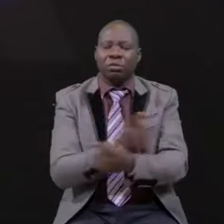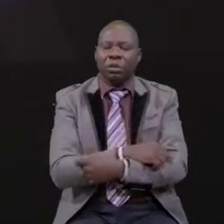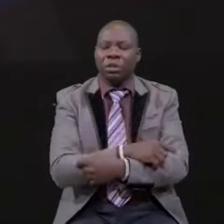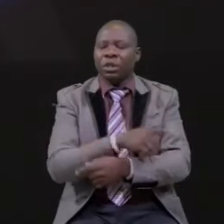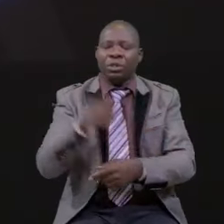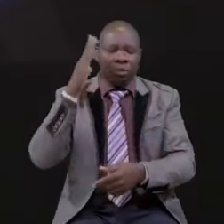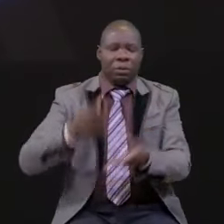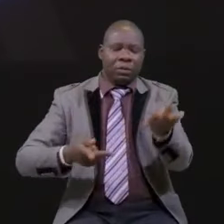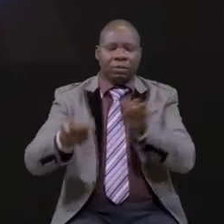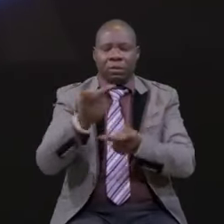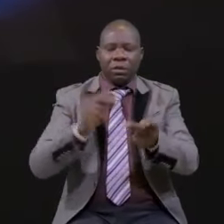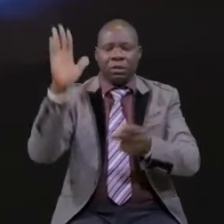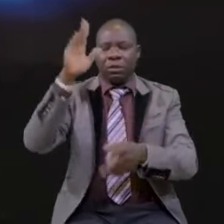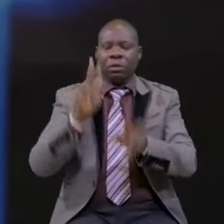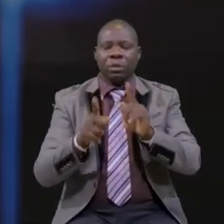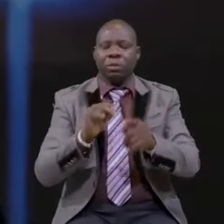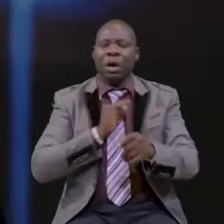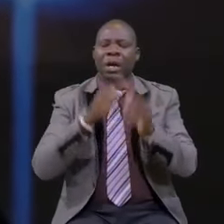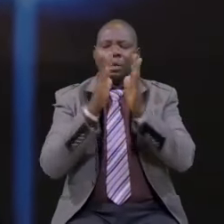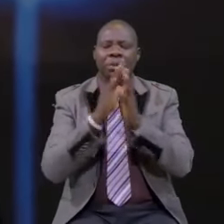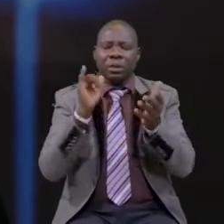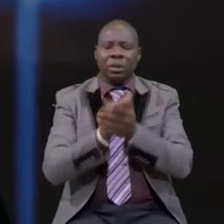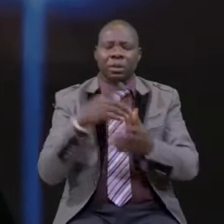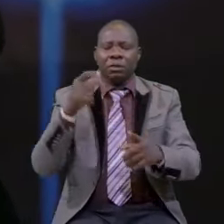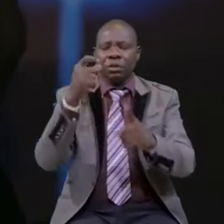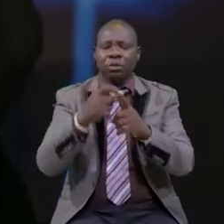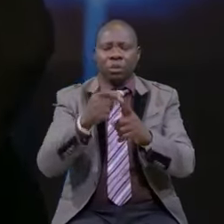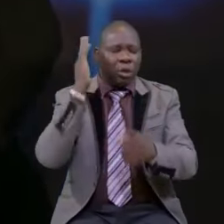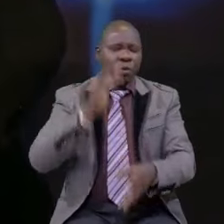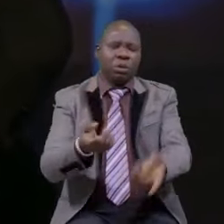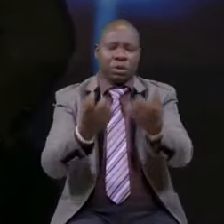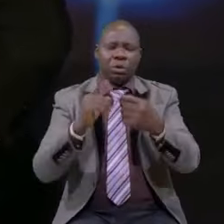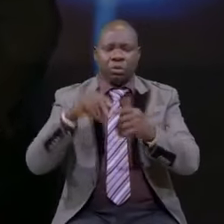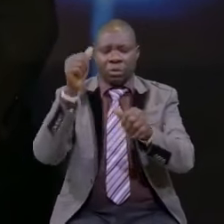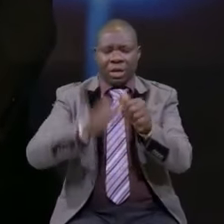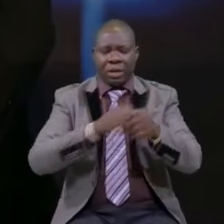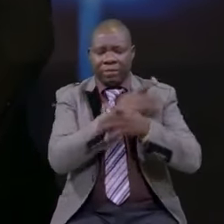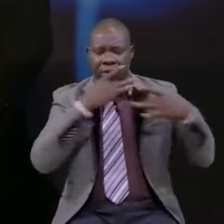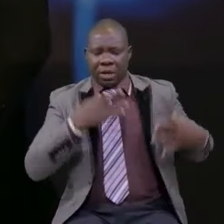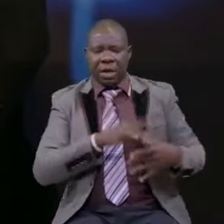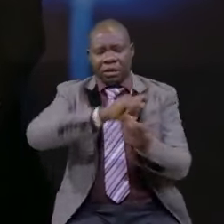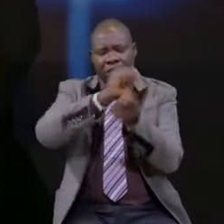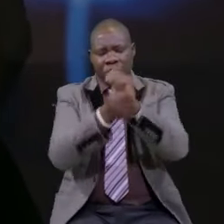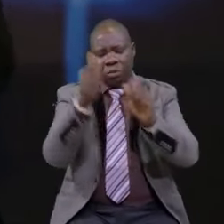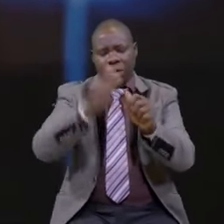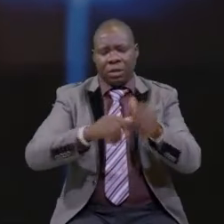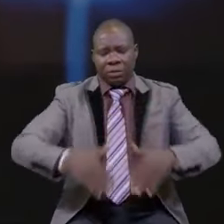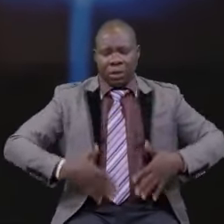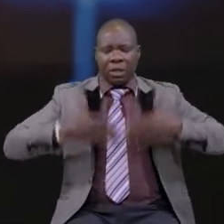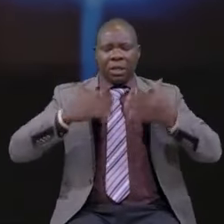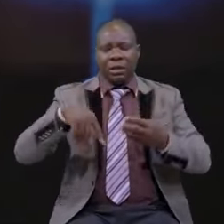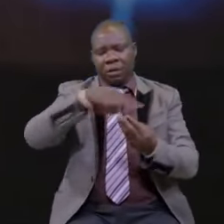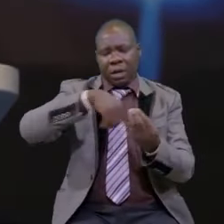your people. I pray the word will come to every heart, turn every life around, and I